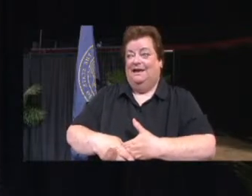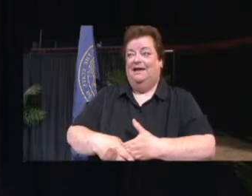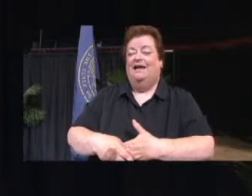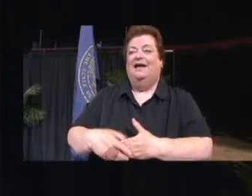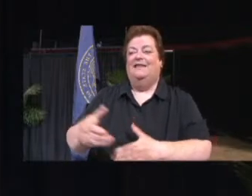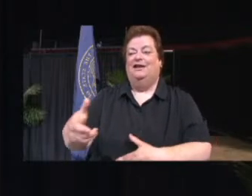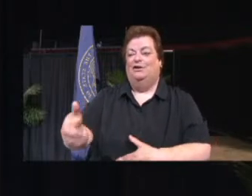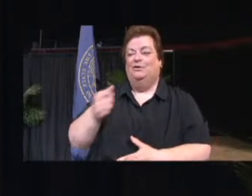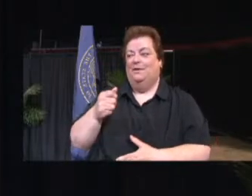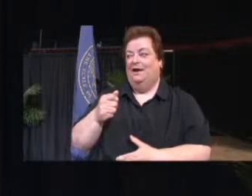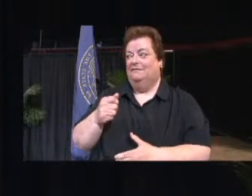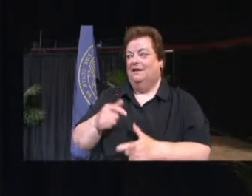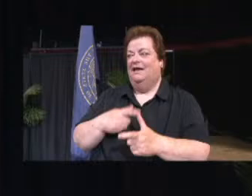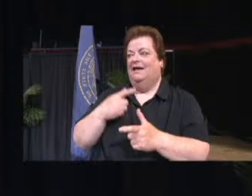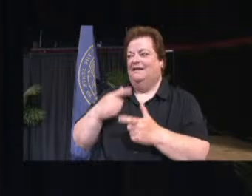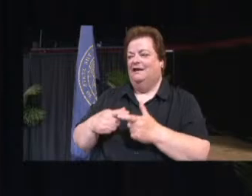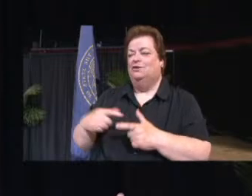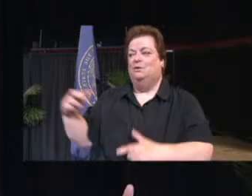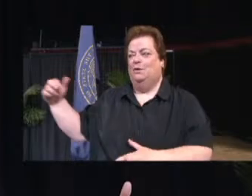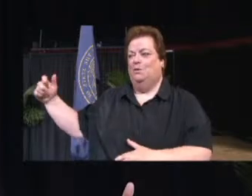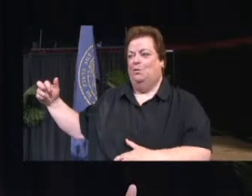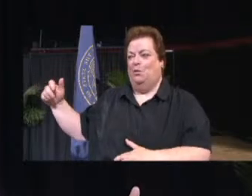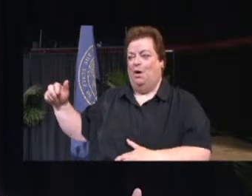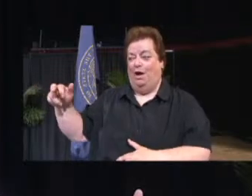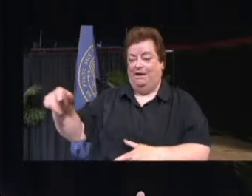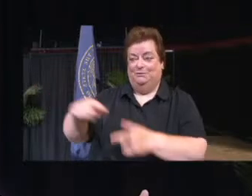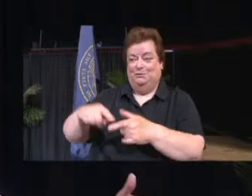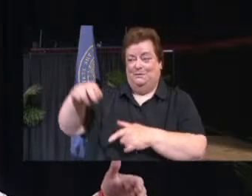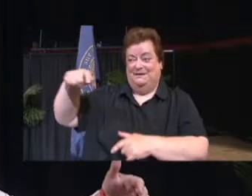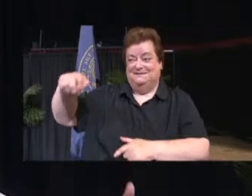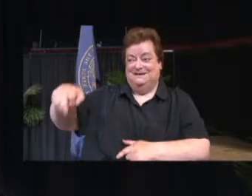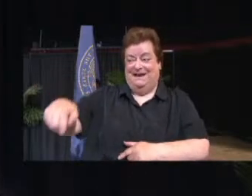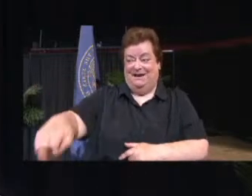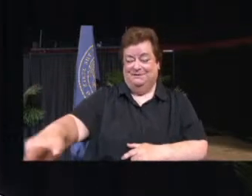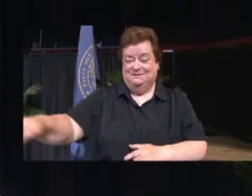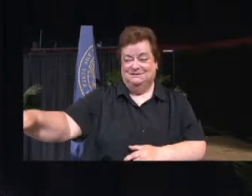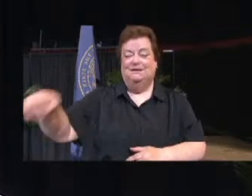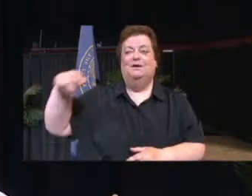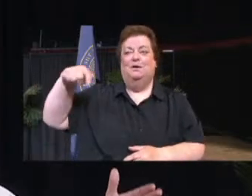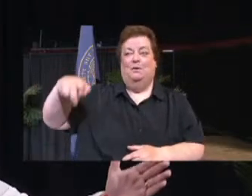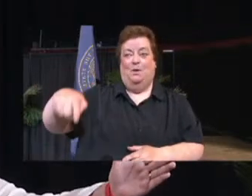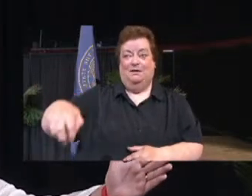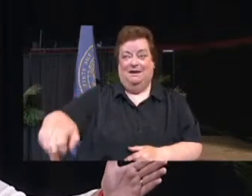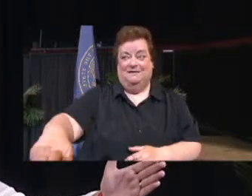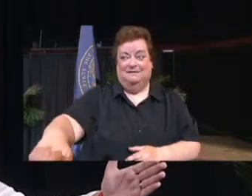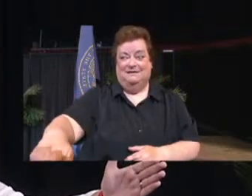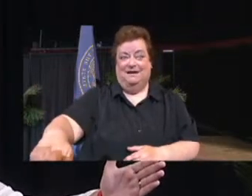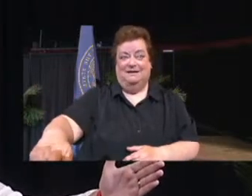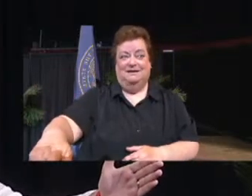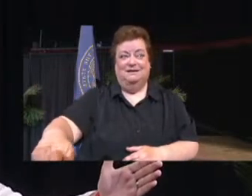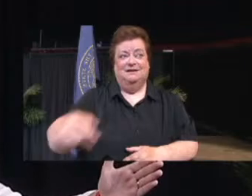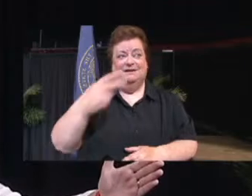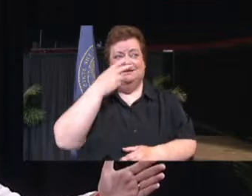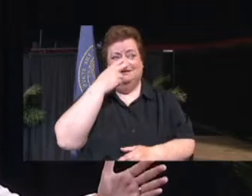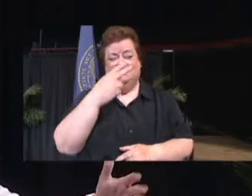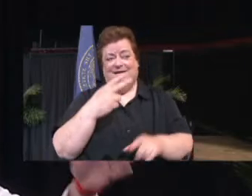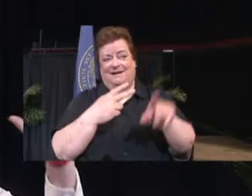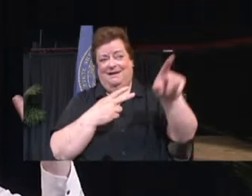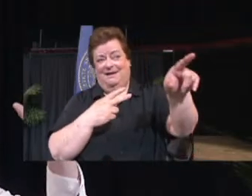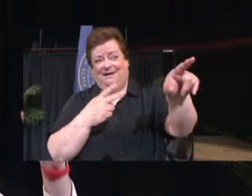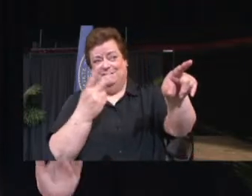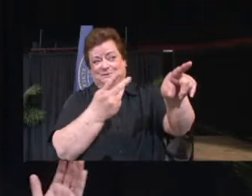cover, and then you're going to walk carefully across the stage to the stairs. Walk down the stairs, see Miss Moore and Mr. Freeze over